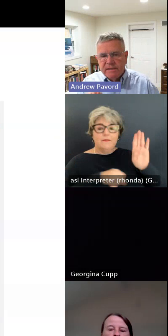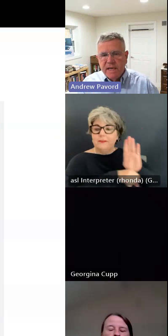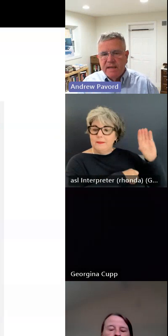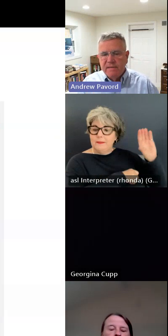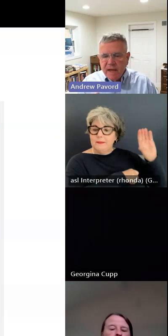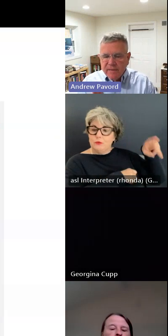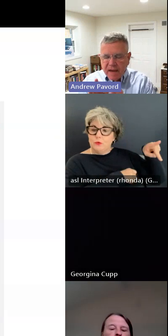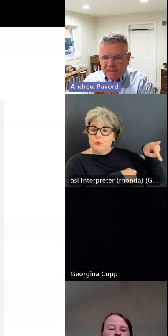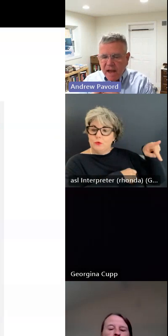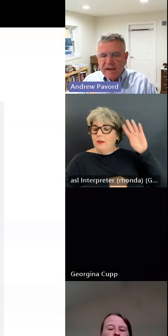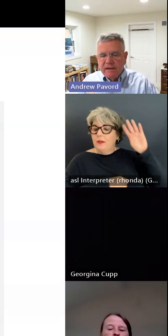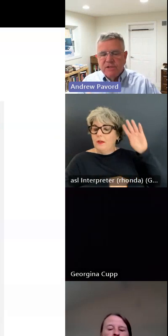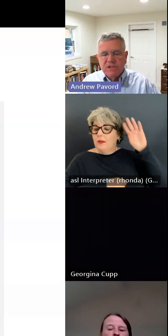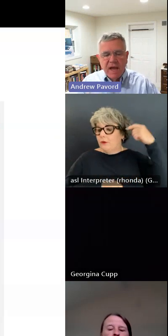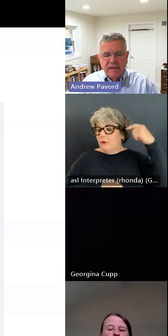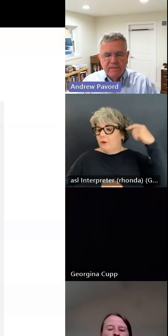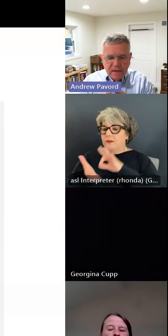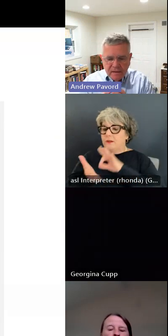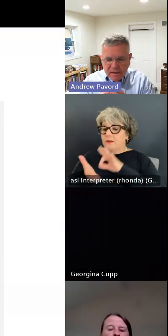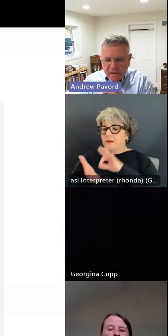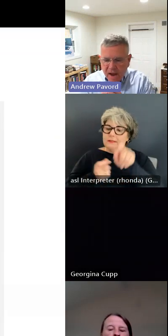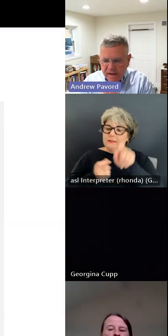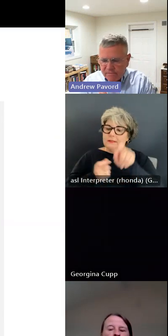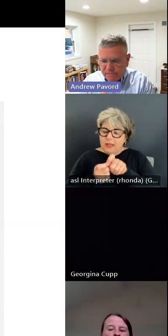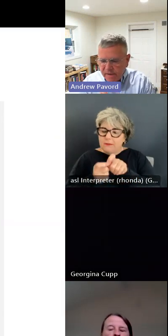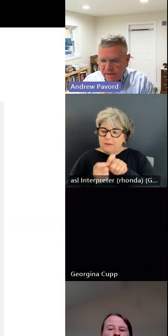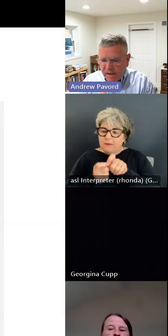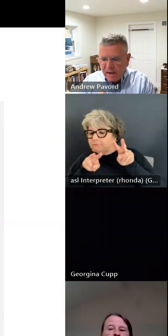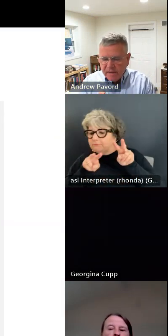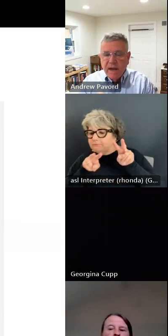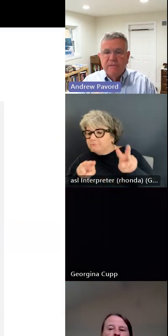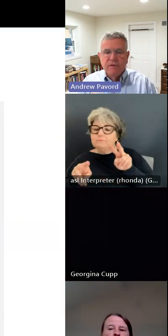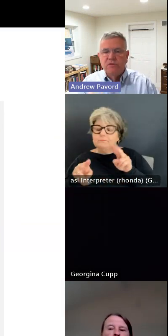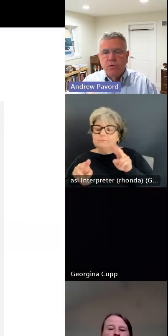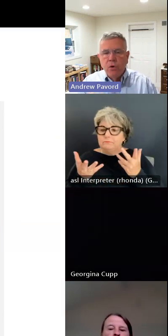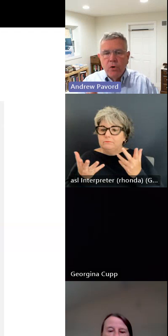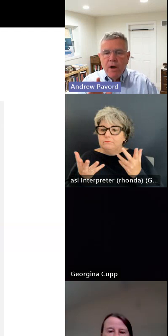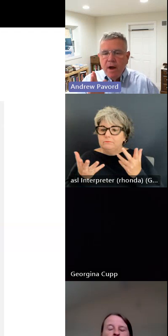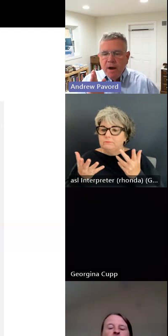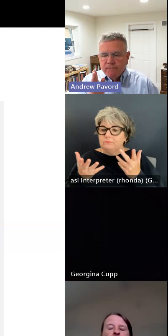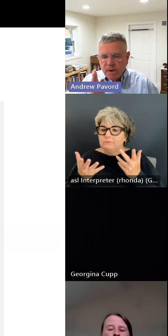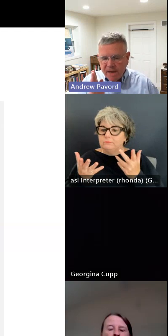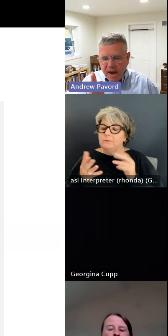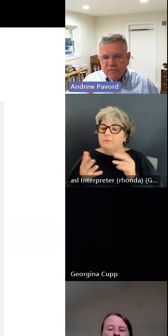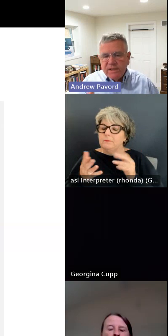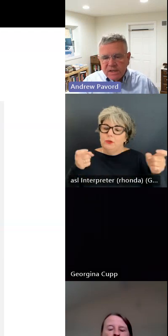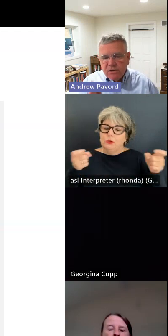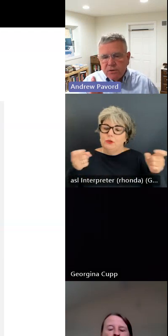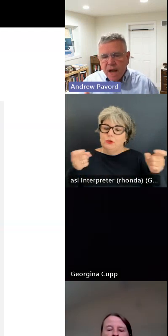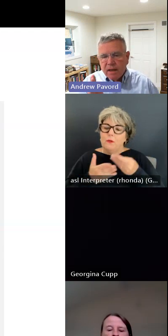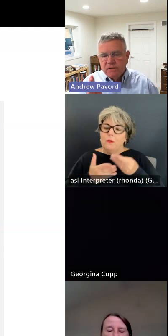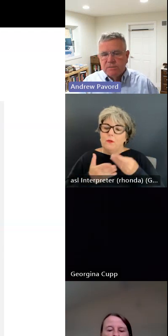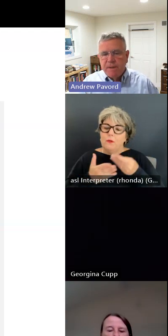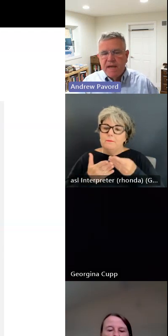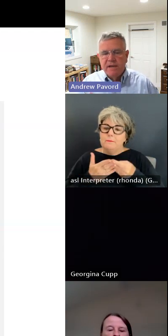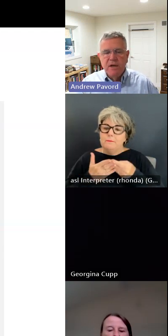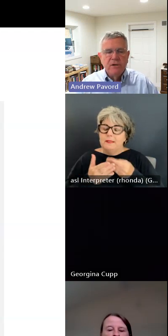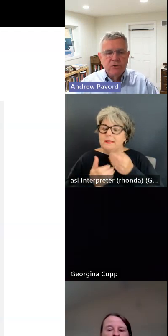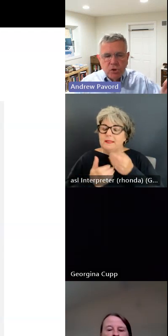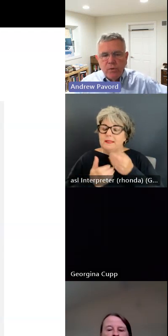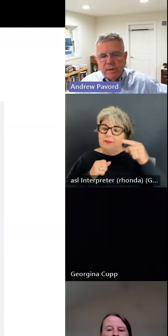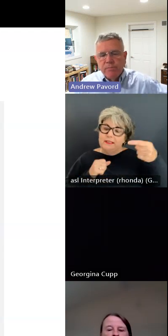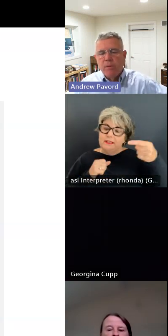to maintain that line of sight, that line of control from every single dollar